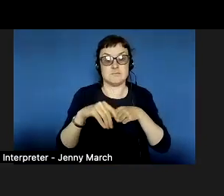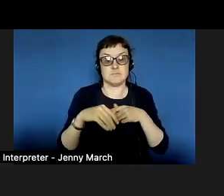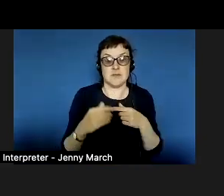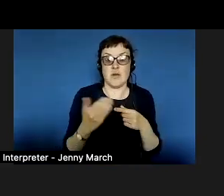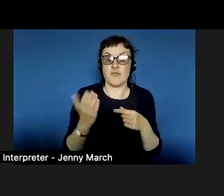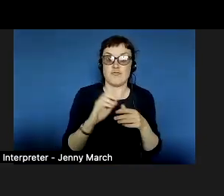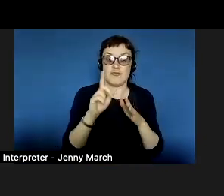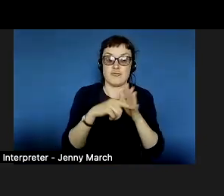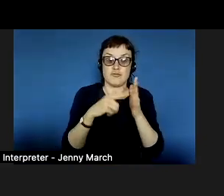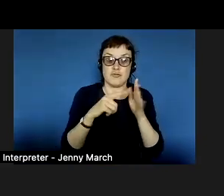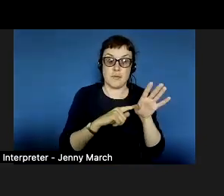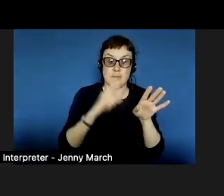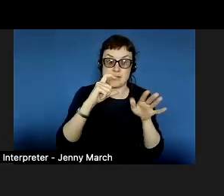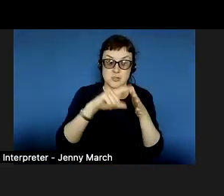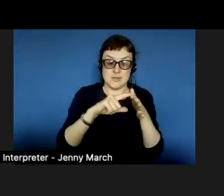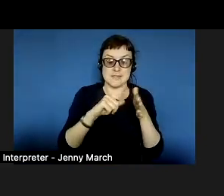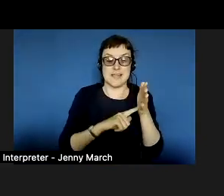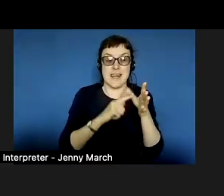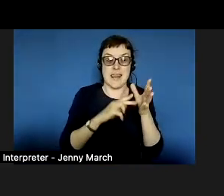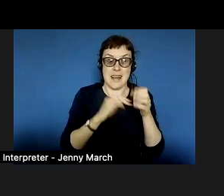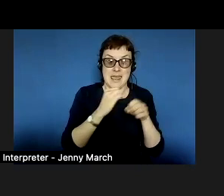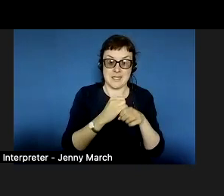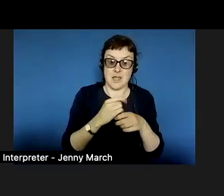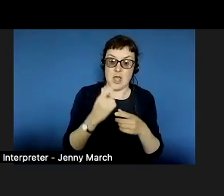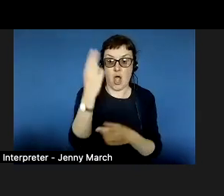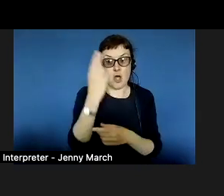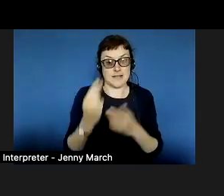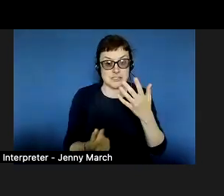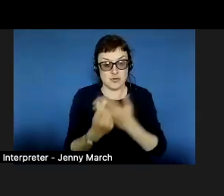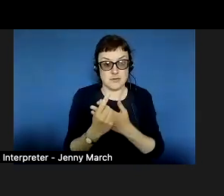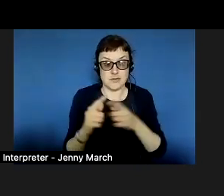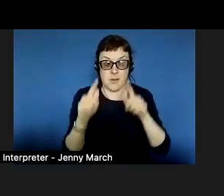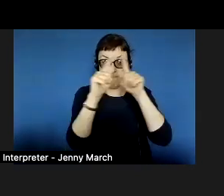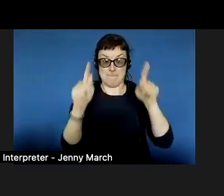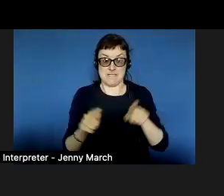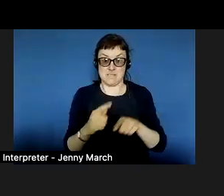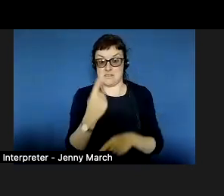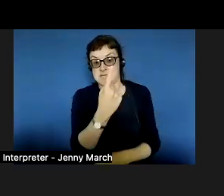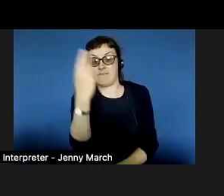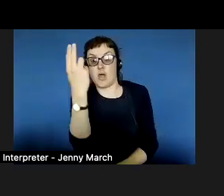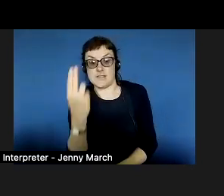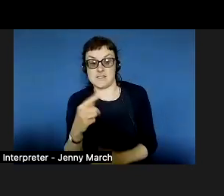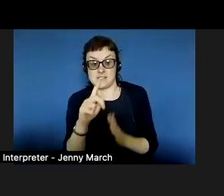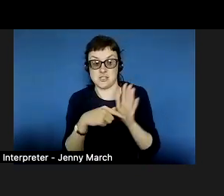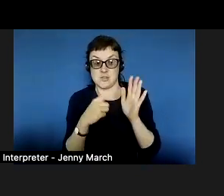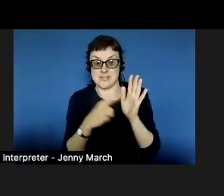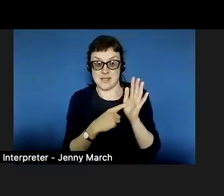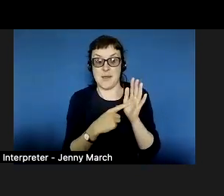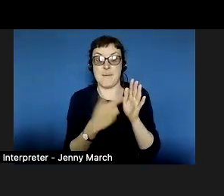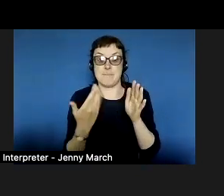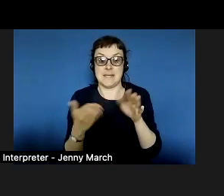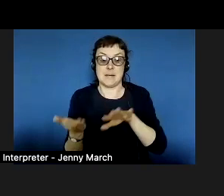Lang's Art Extraordinary collection. And in front of us, we have an image of Joyce Lang, who sadly passed away